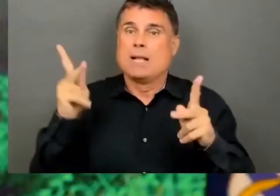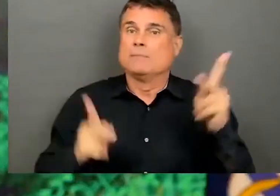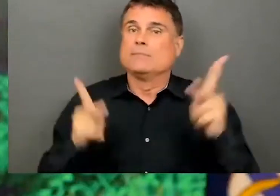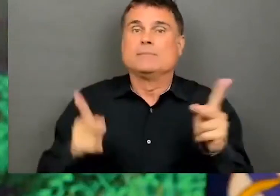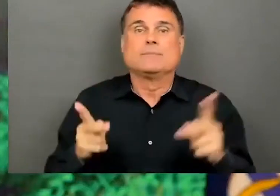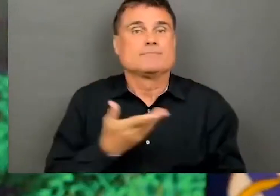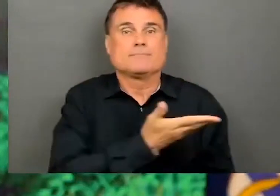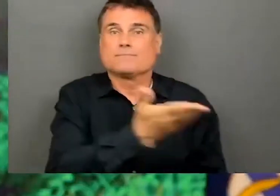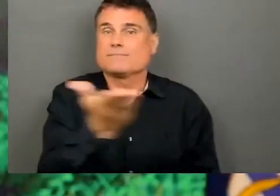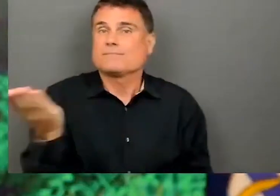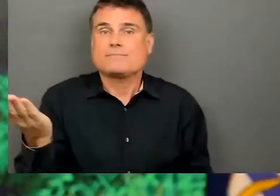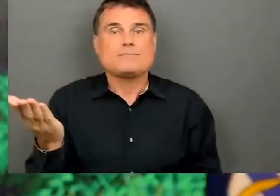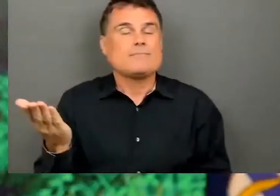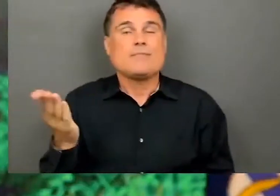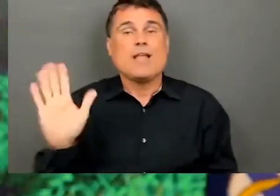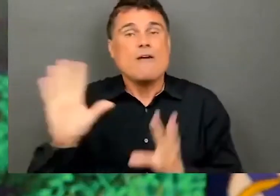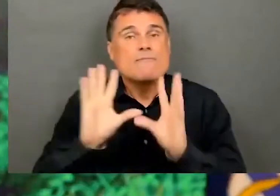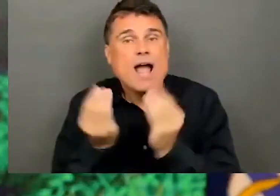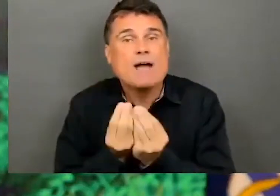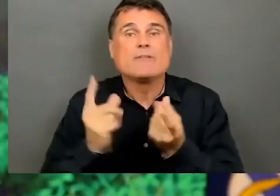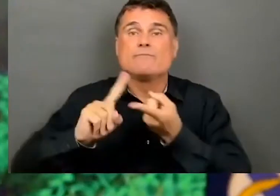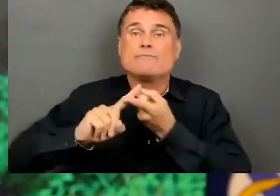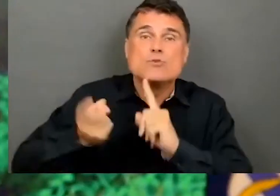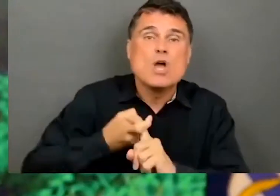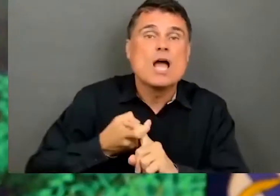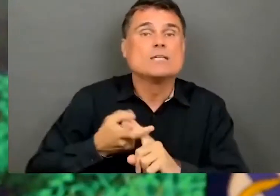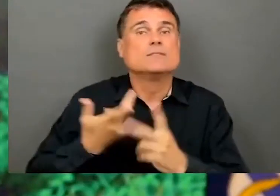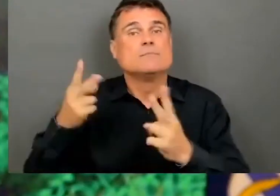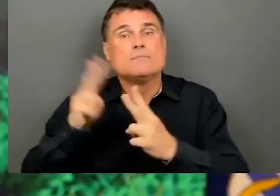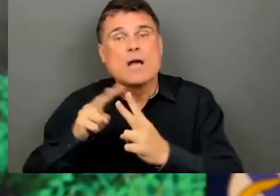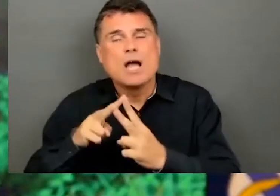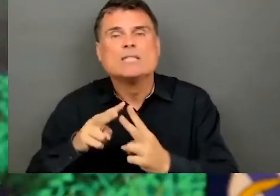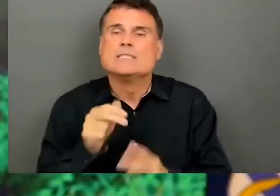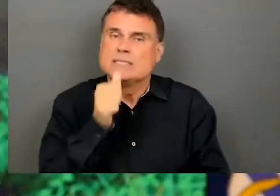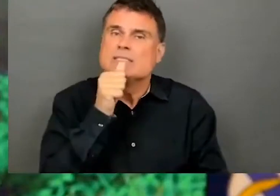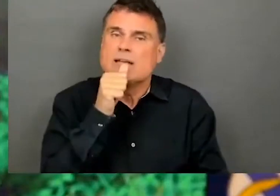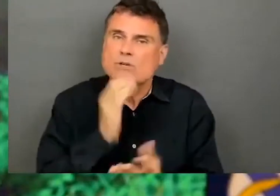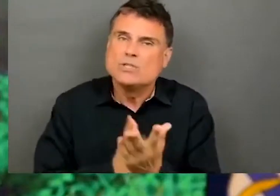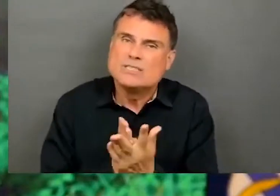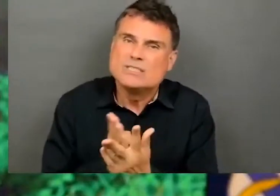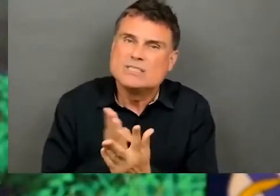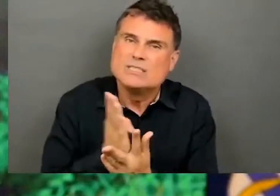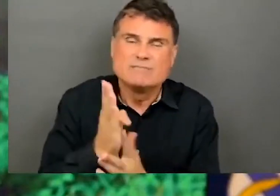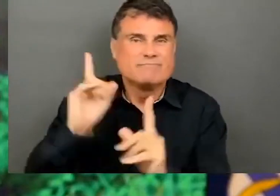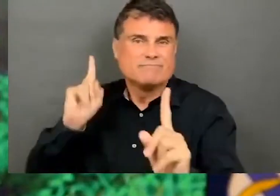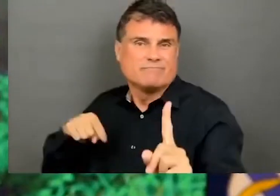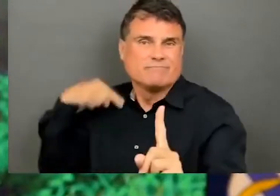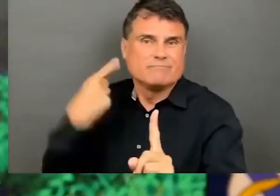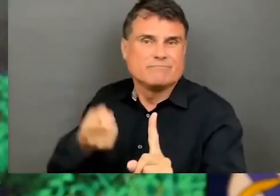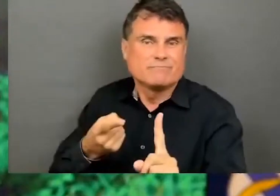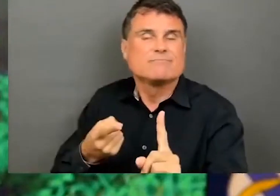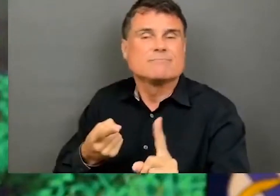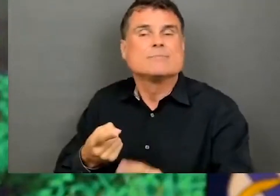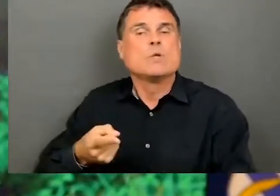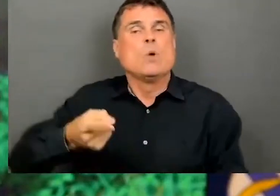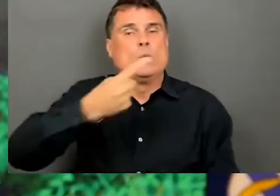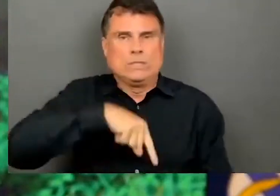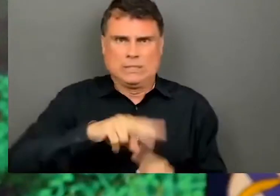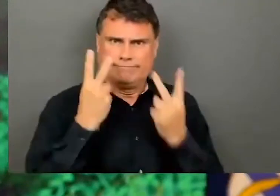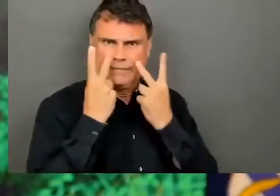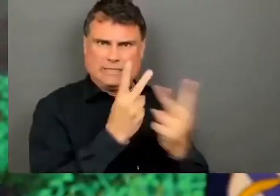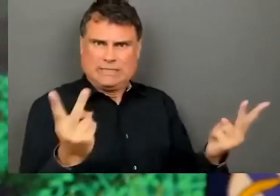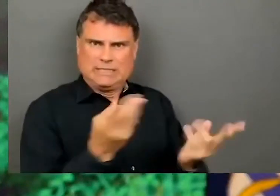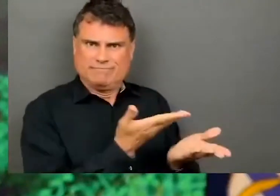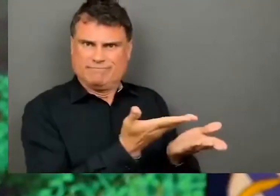government is delivering new and innovative solutions that work together to help people stay safe and to access